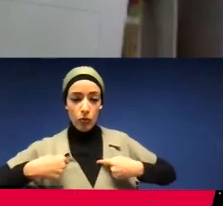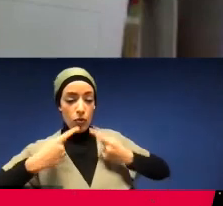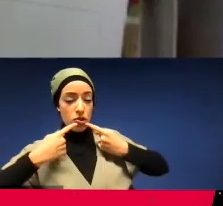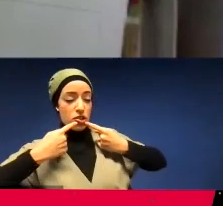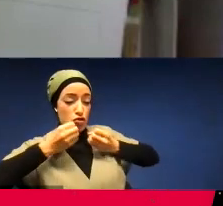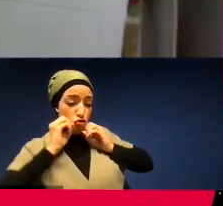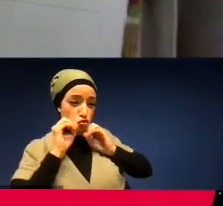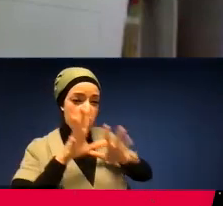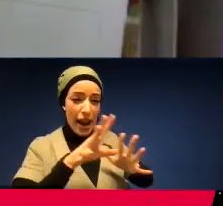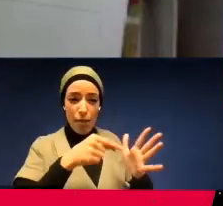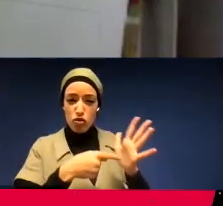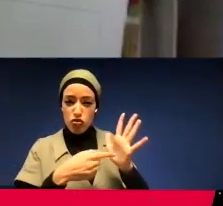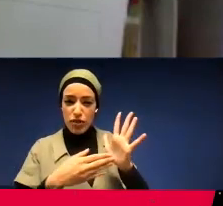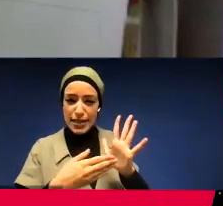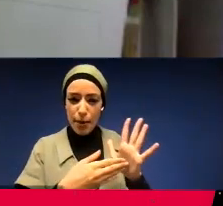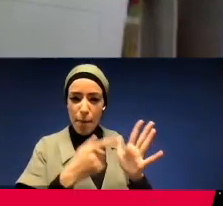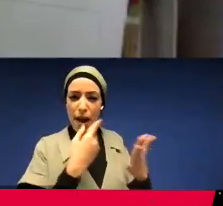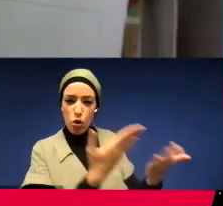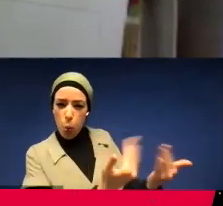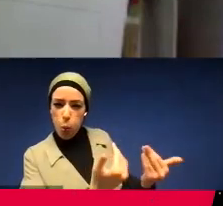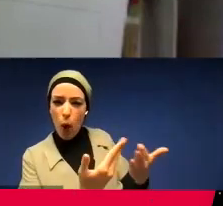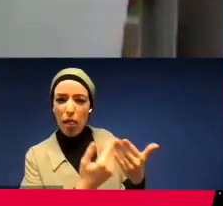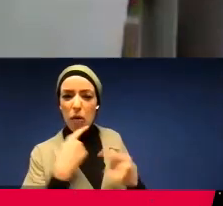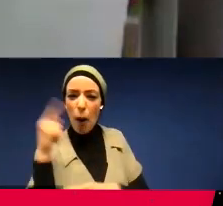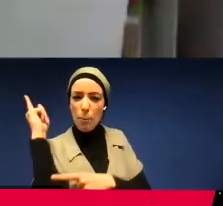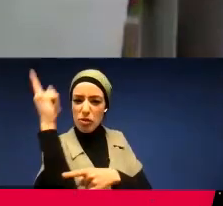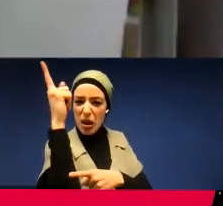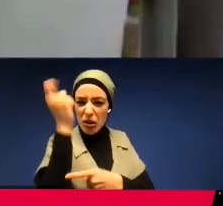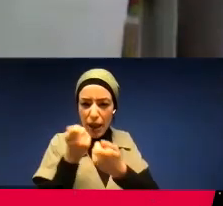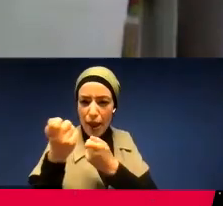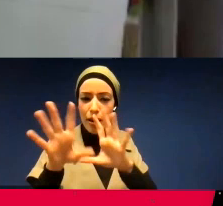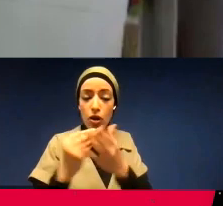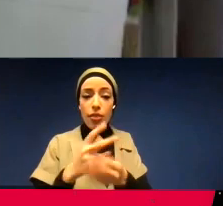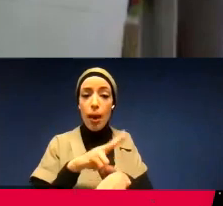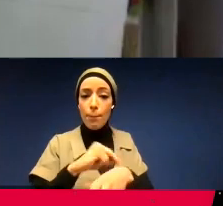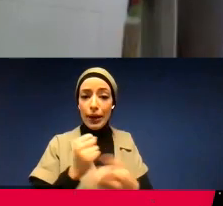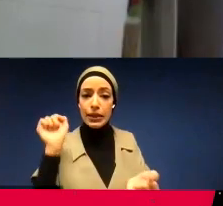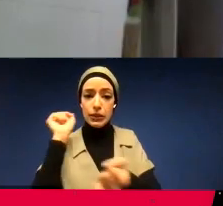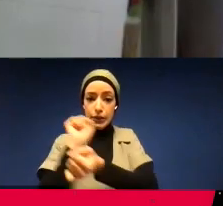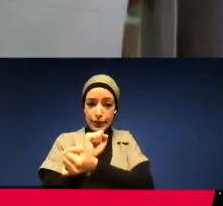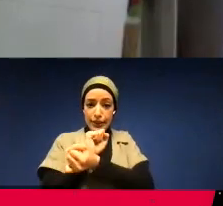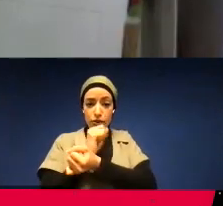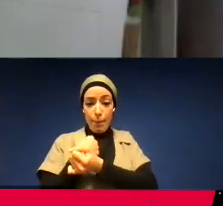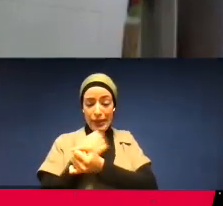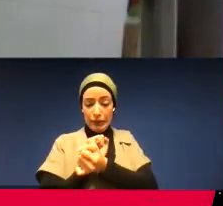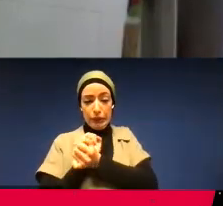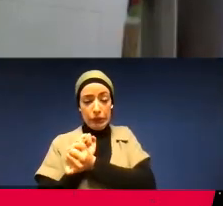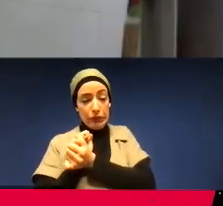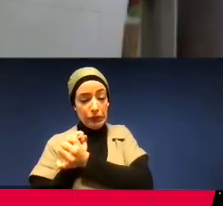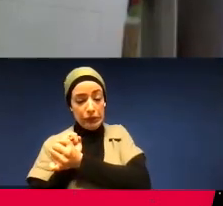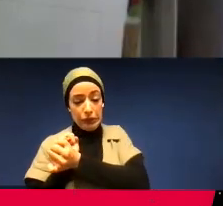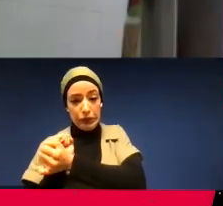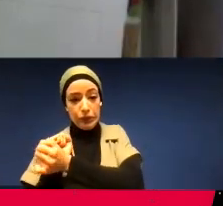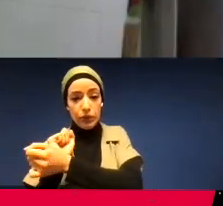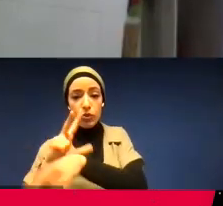Why are you hosting torturers?" As the police dragging me to the police van, I felt like it was